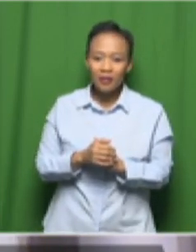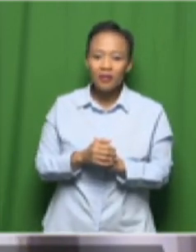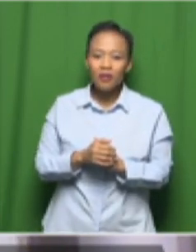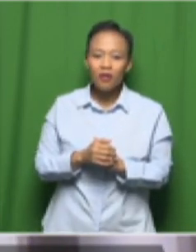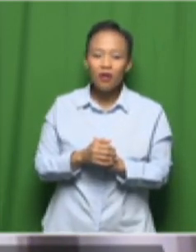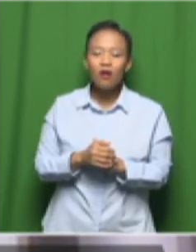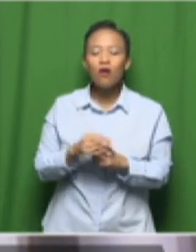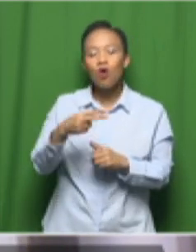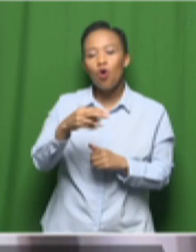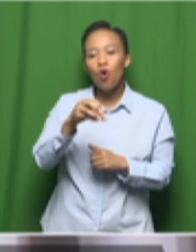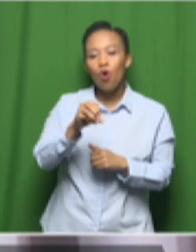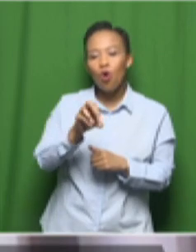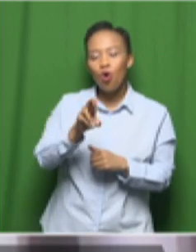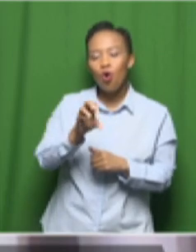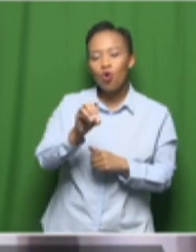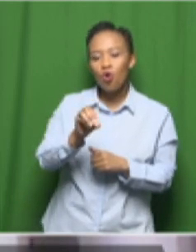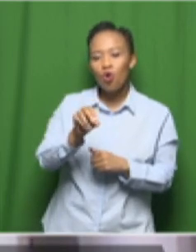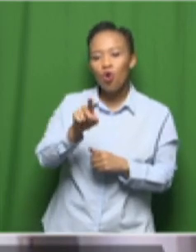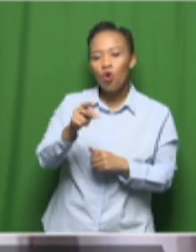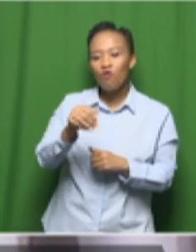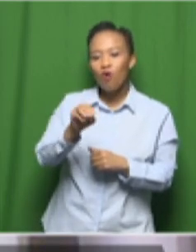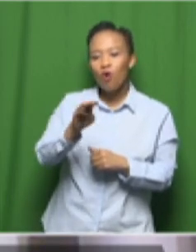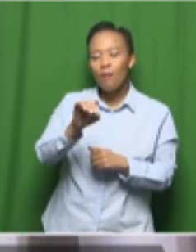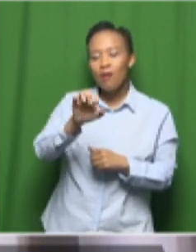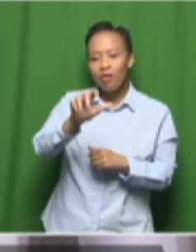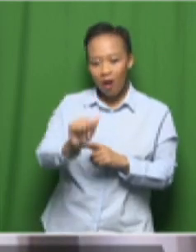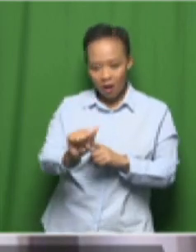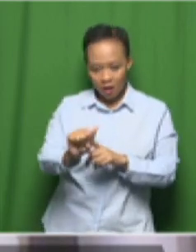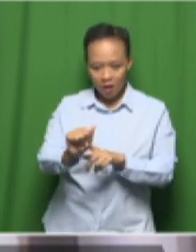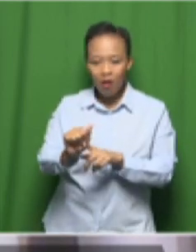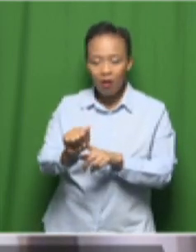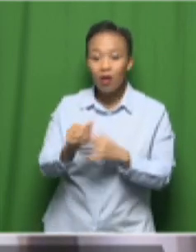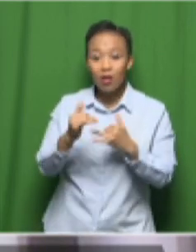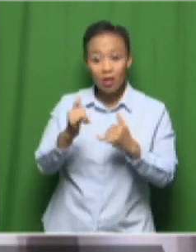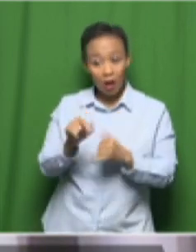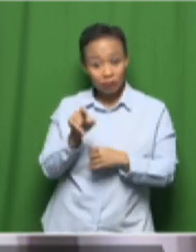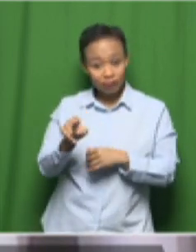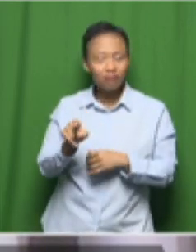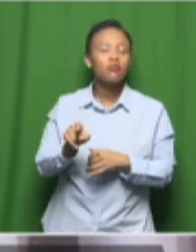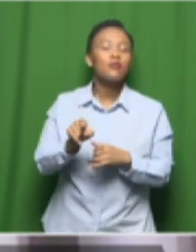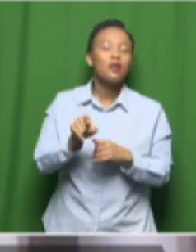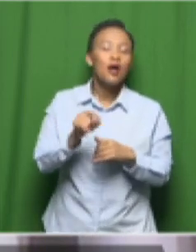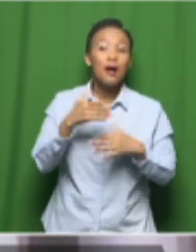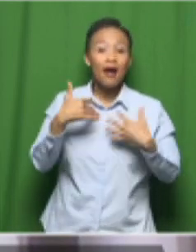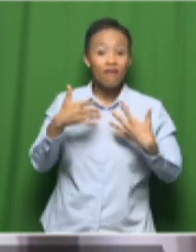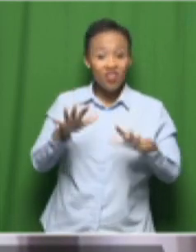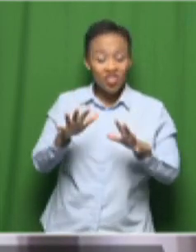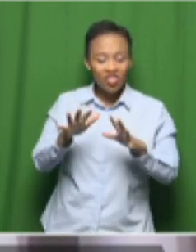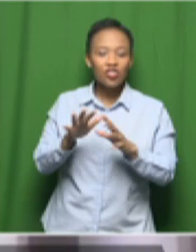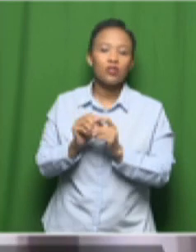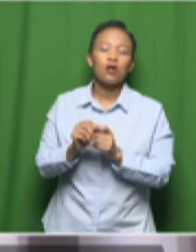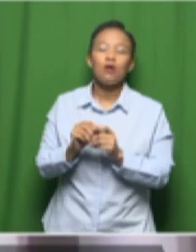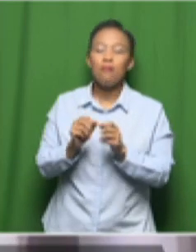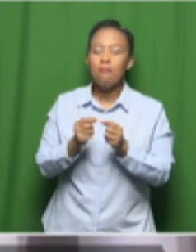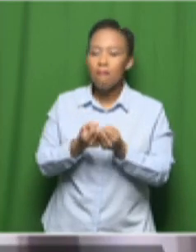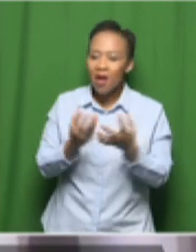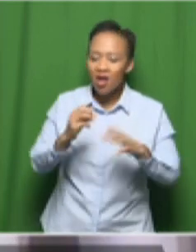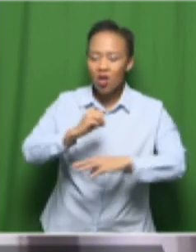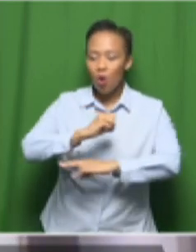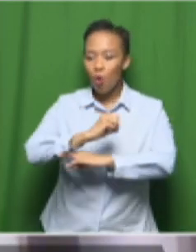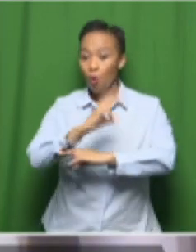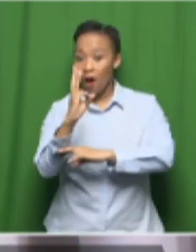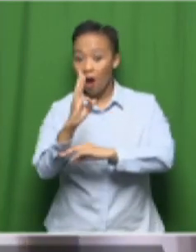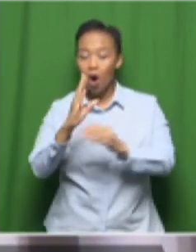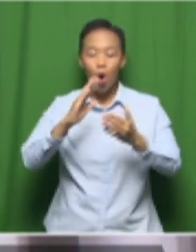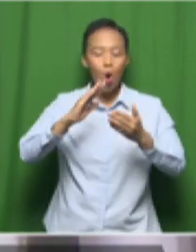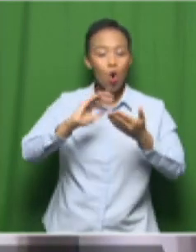of course, understand this lived experience because it's not my lived experience. So I did interview many members of the queer community. And I